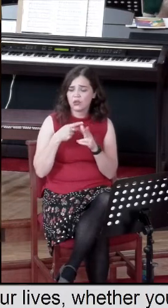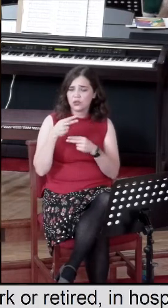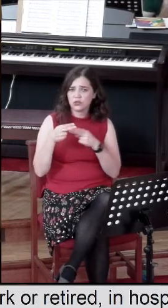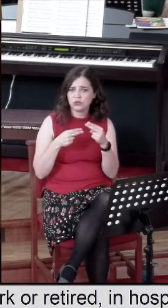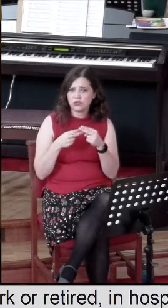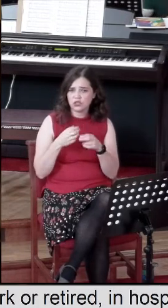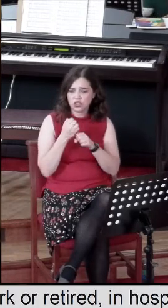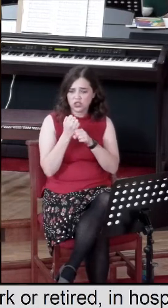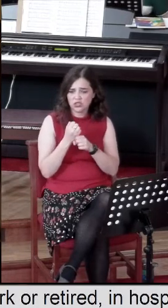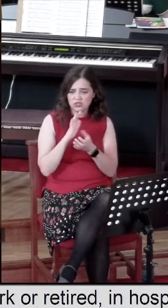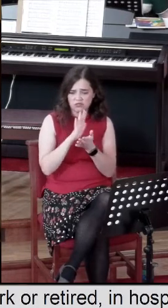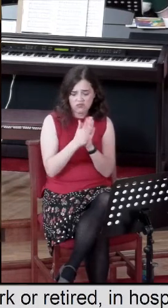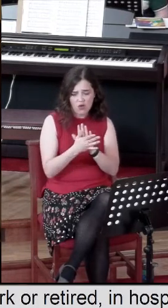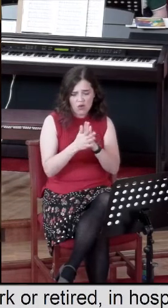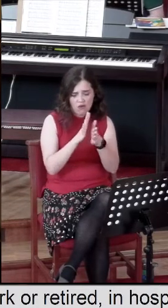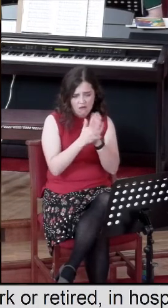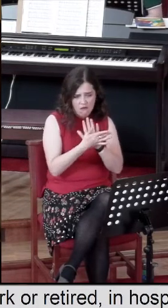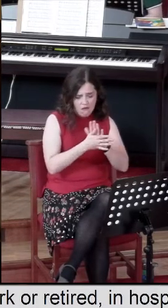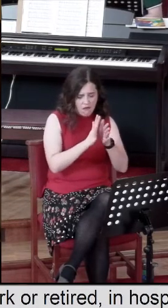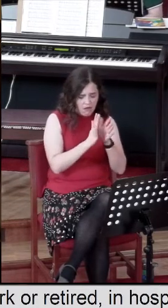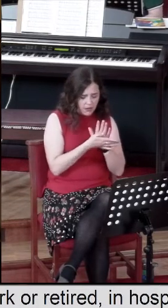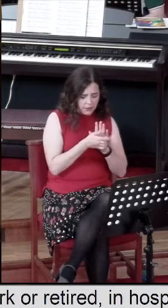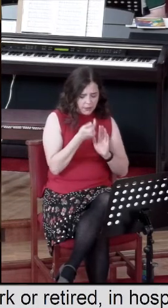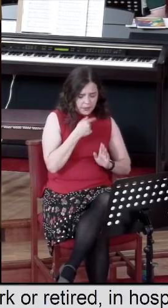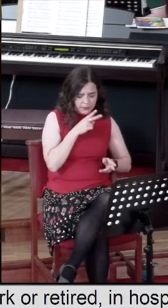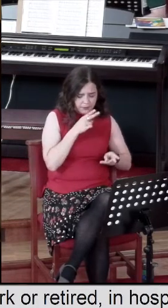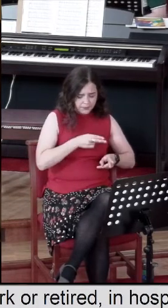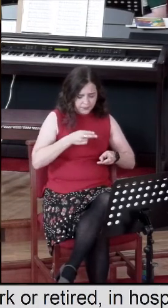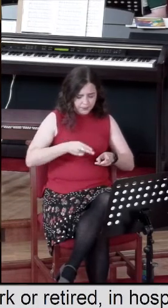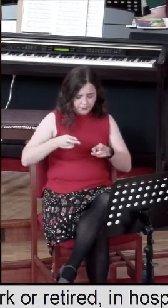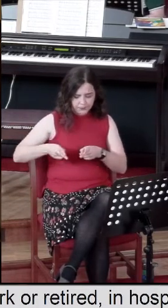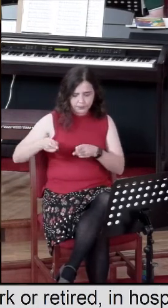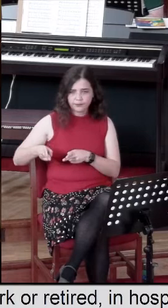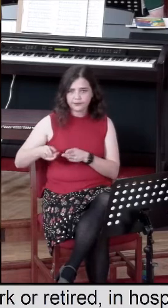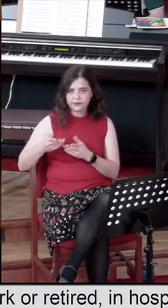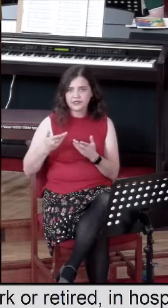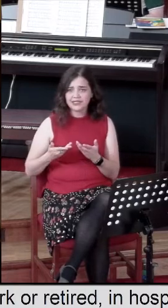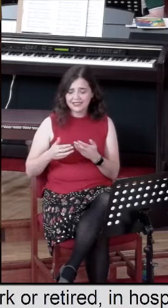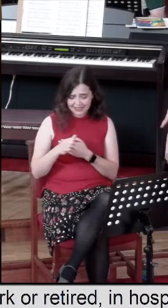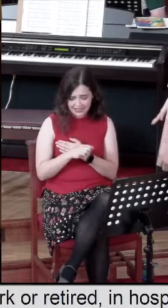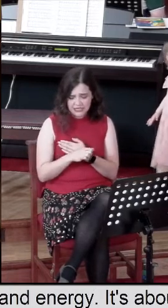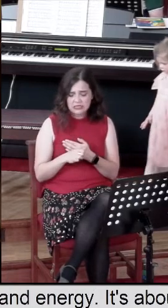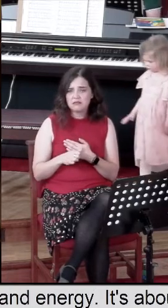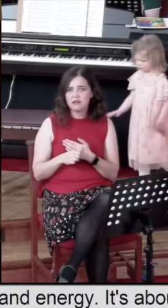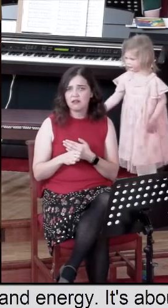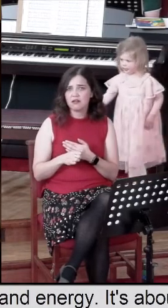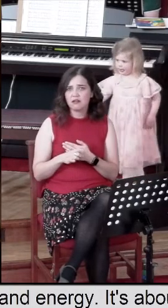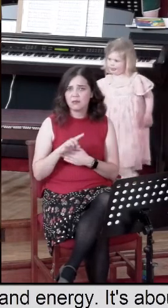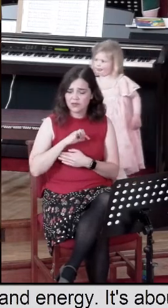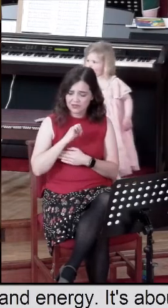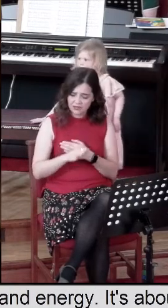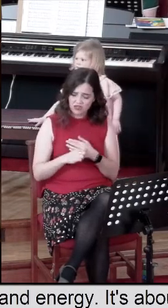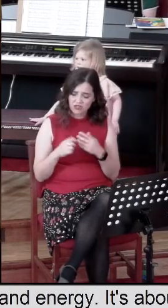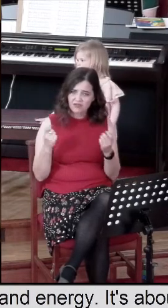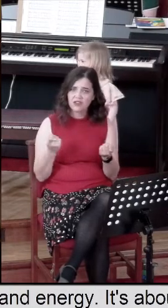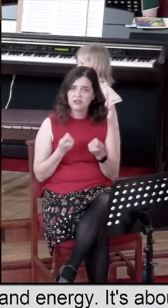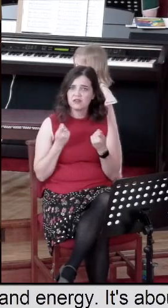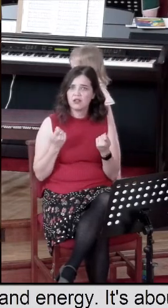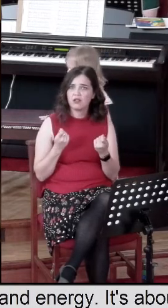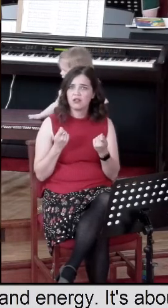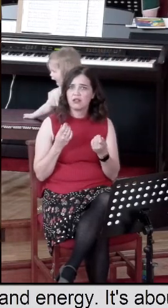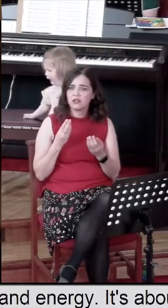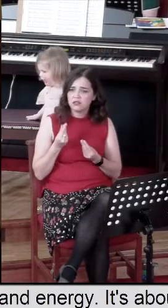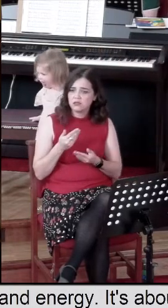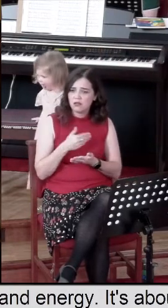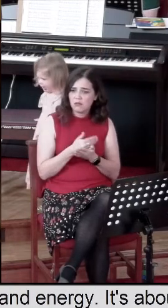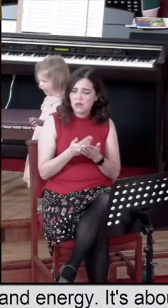Churches destroyed, people killed in Sri Lanka today at Easter because it is a Christian festival. And in some parts of